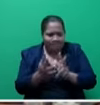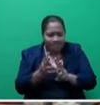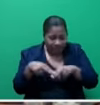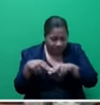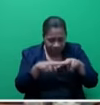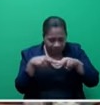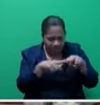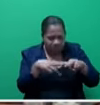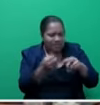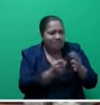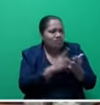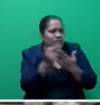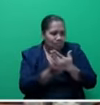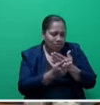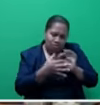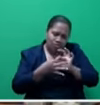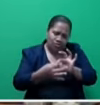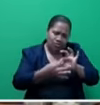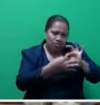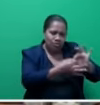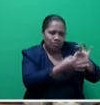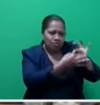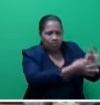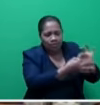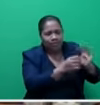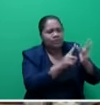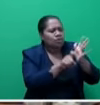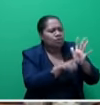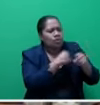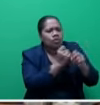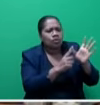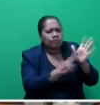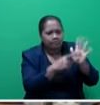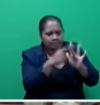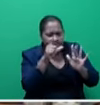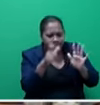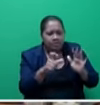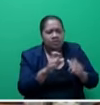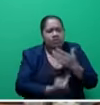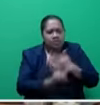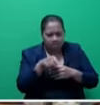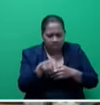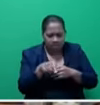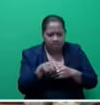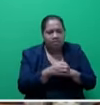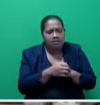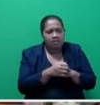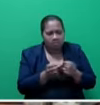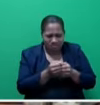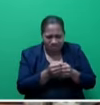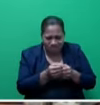composting programs. Organic waste, while easily compostable, makes up an average 65% of Fiji's total waste